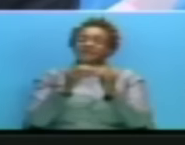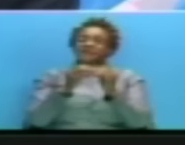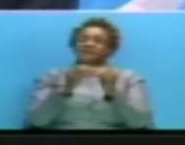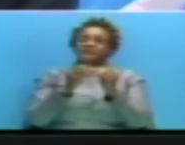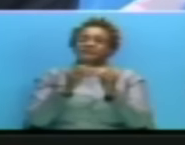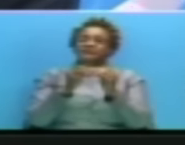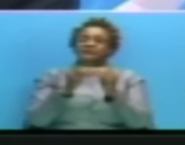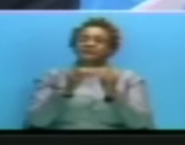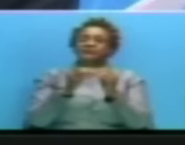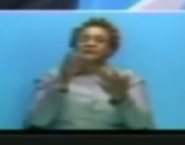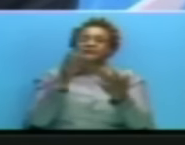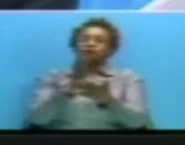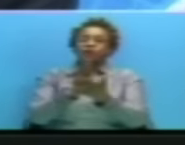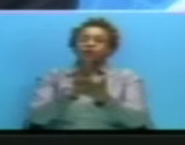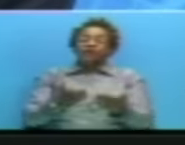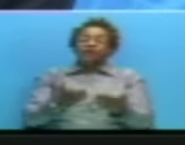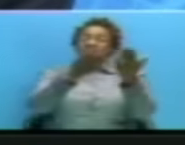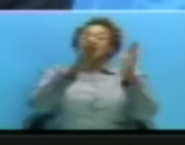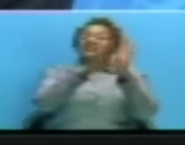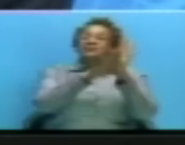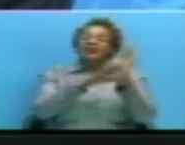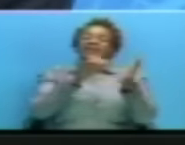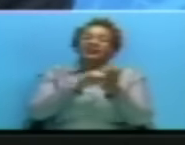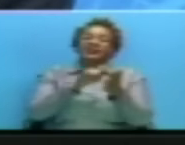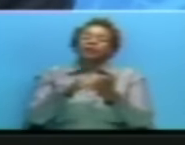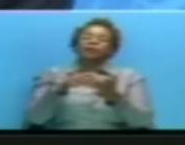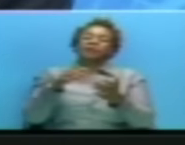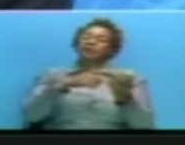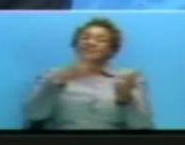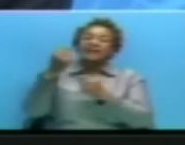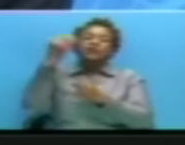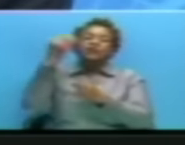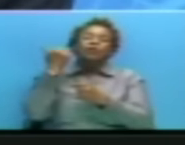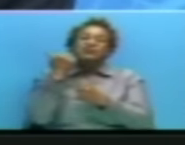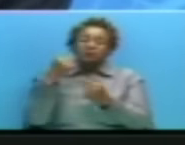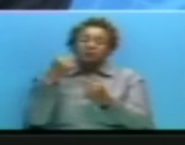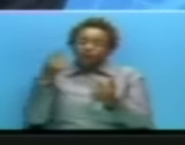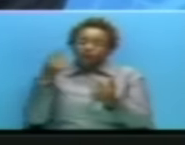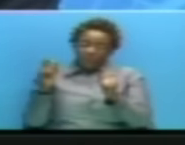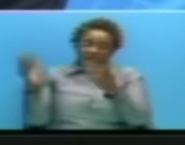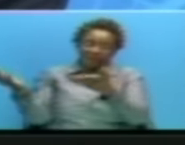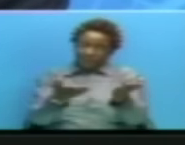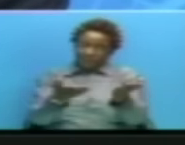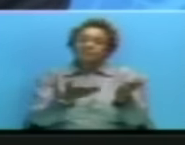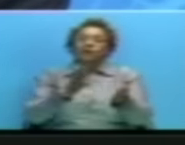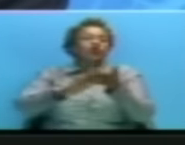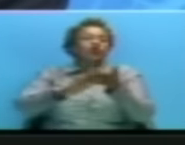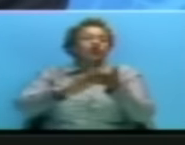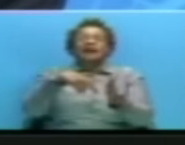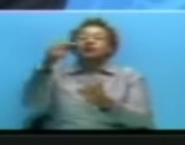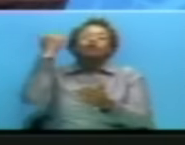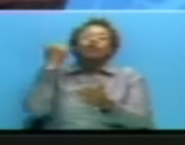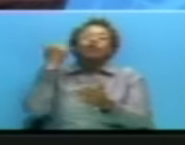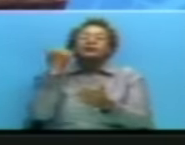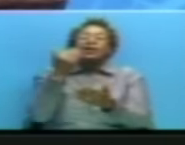annual meeting, they actually issued a statement that they're going to sue KFCB. Okay. We invited them to sue. So the fact that no one has gone to court other